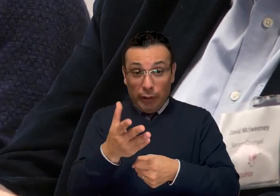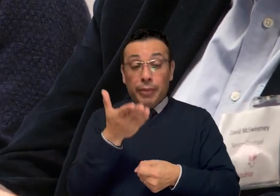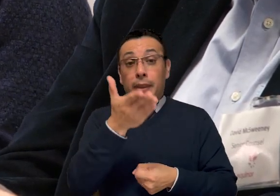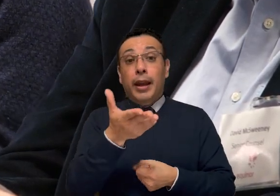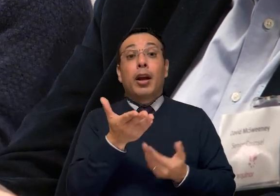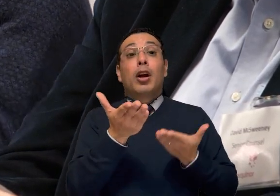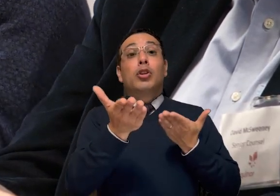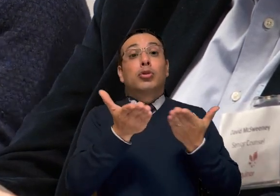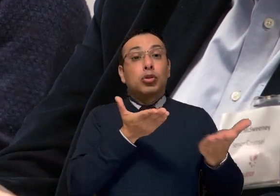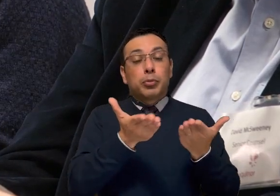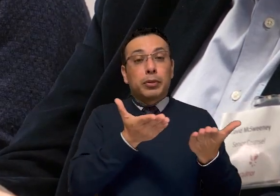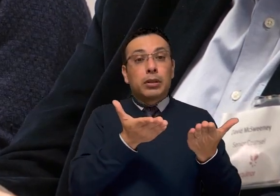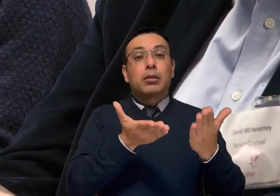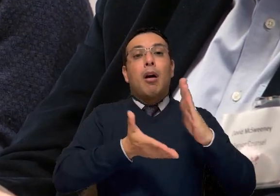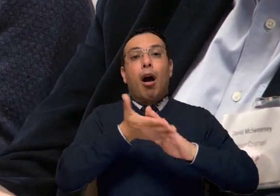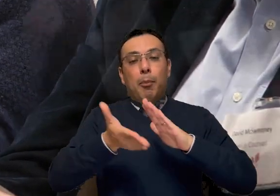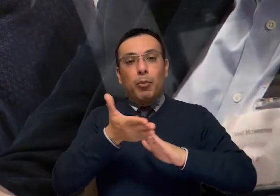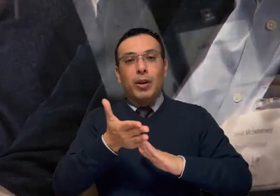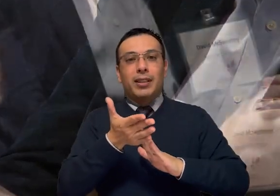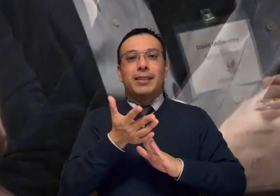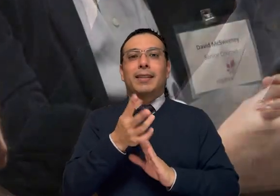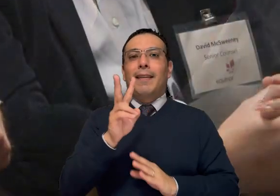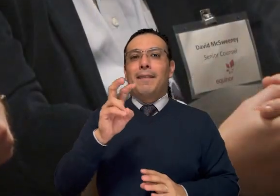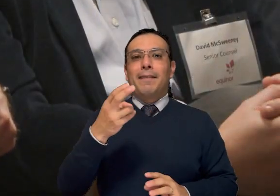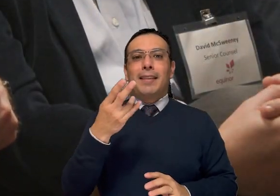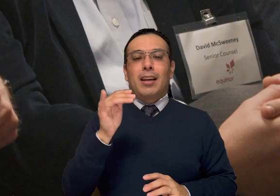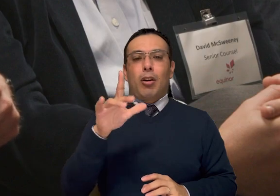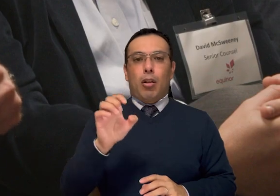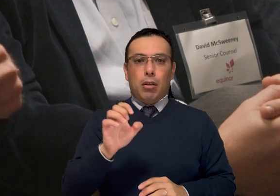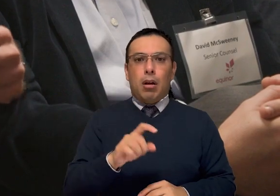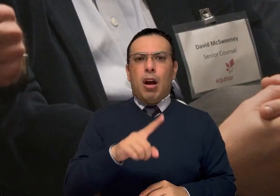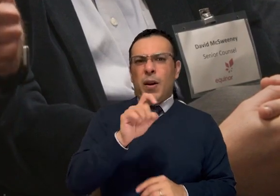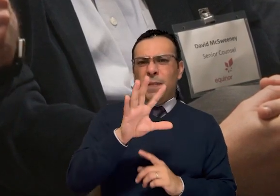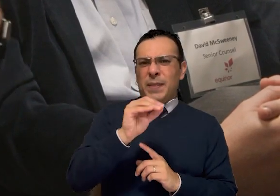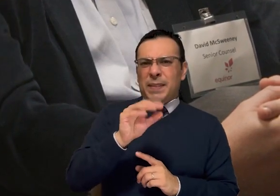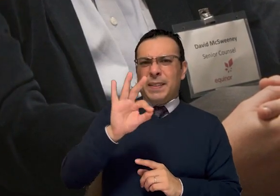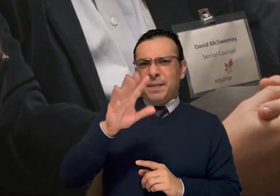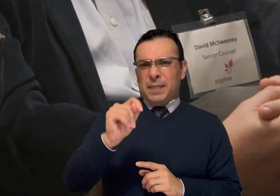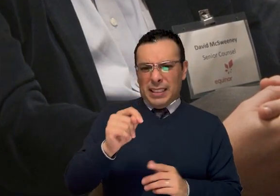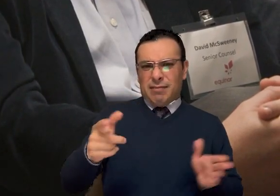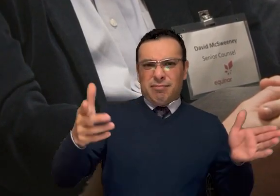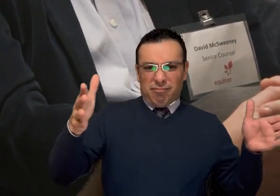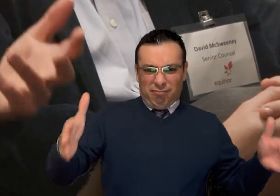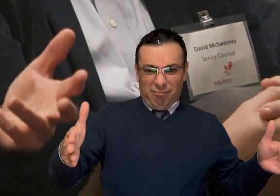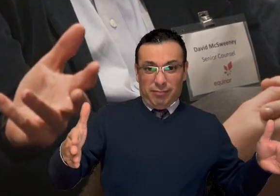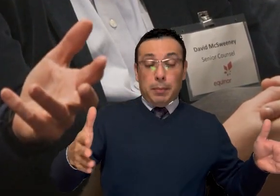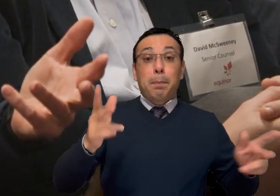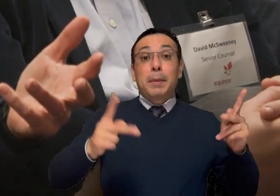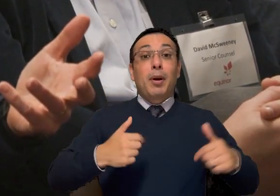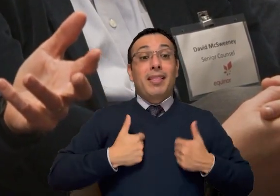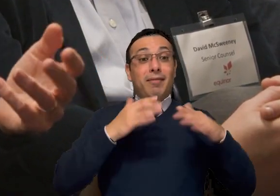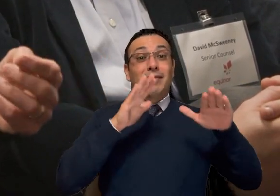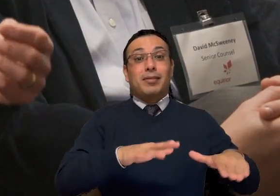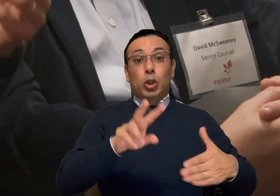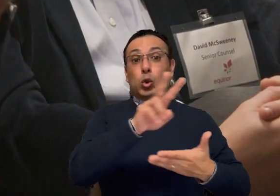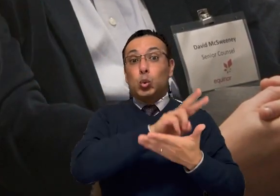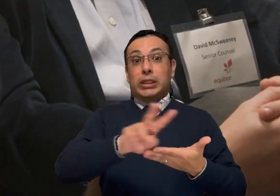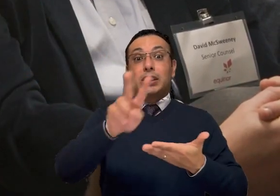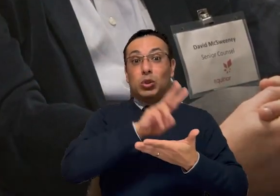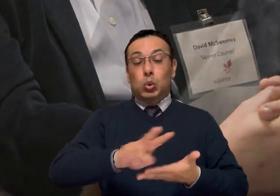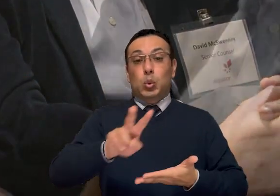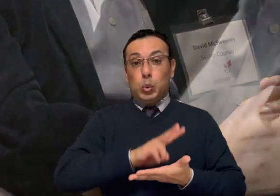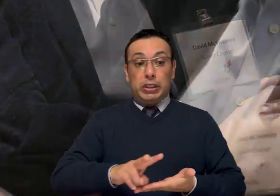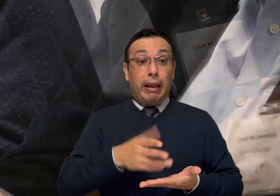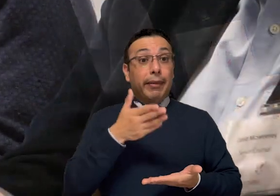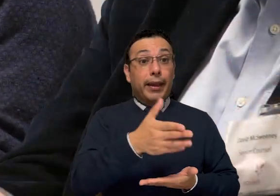living on board for 2-week shifts, including an EMT and people trained in emergency response. And one of